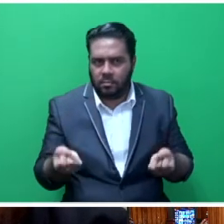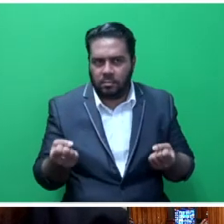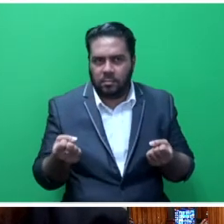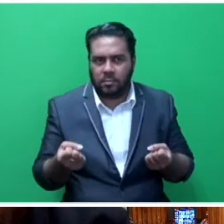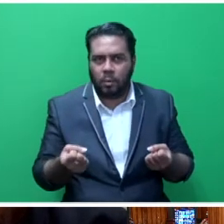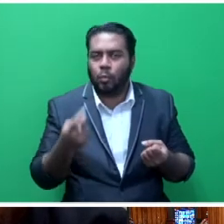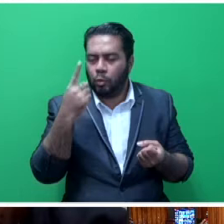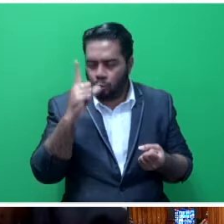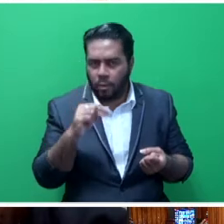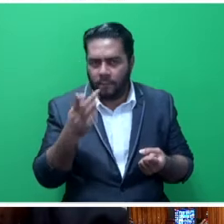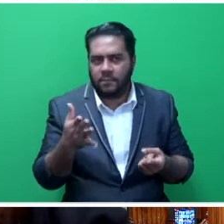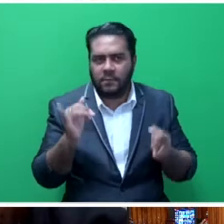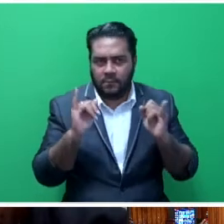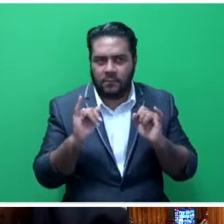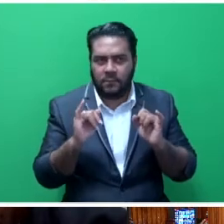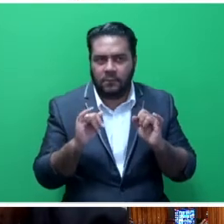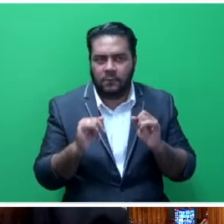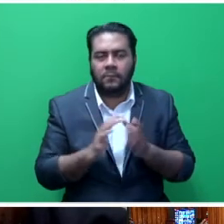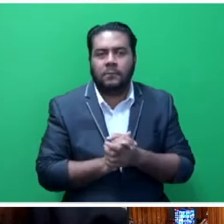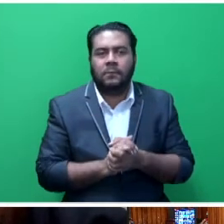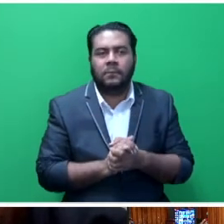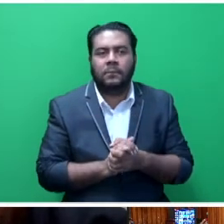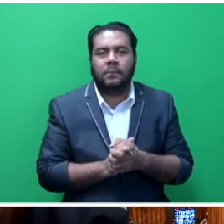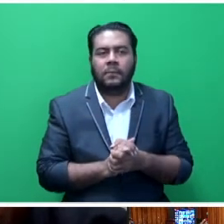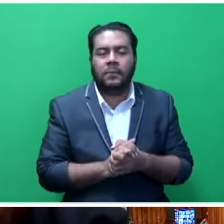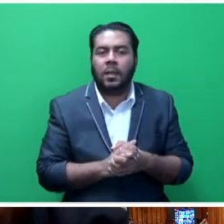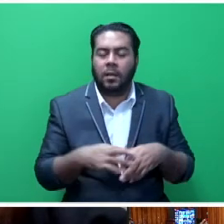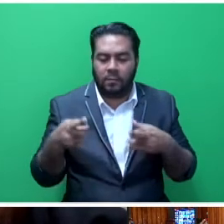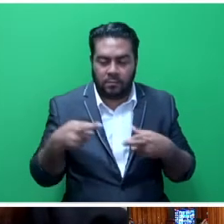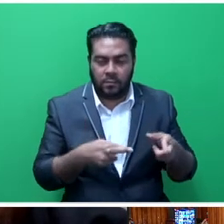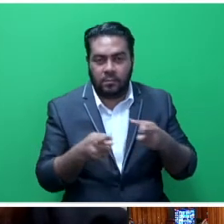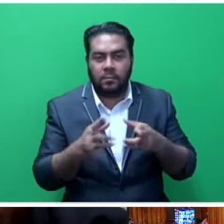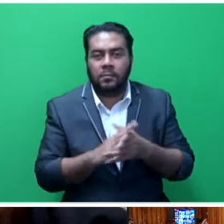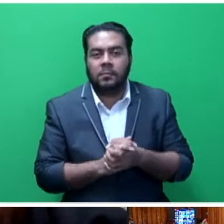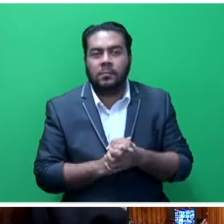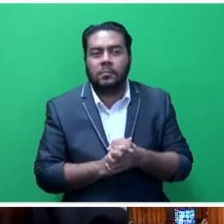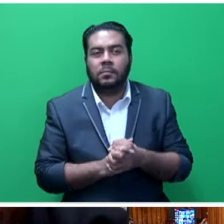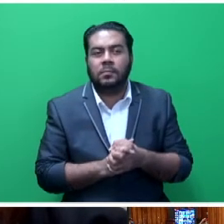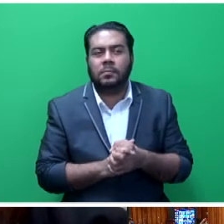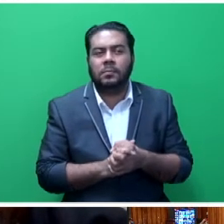have an issue sometimes of illegal extraction of river gravel.